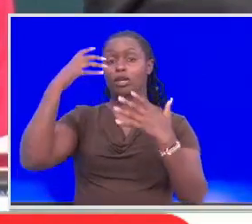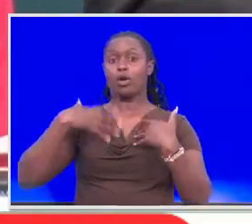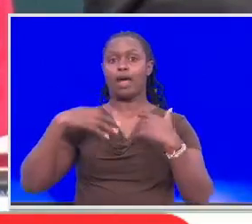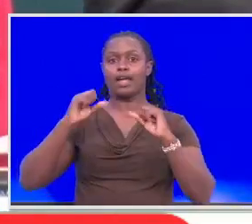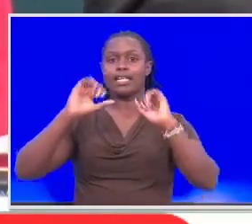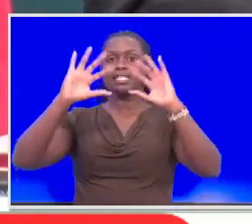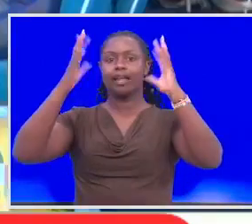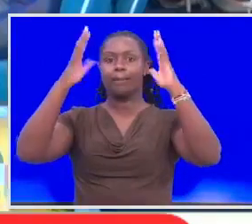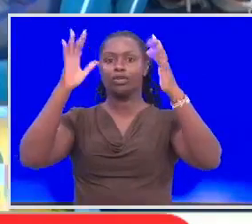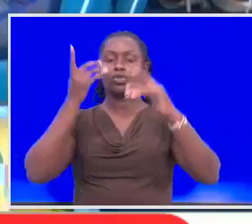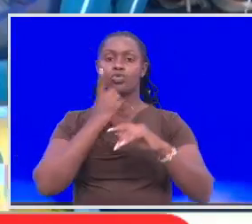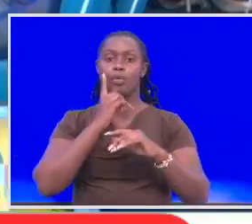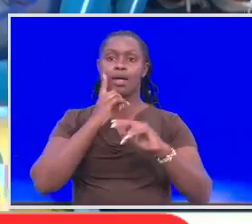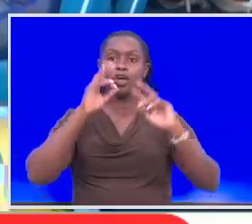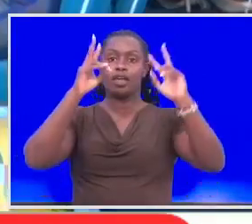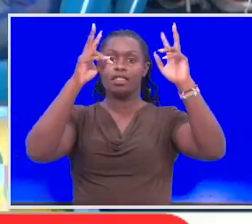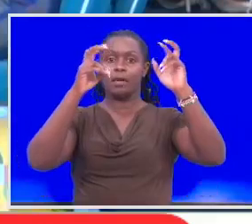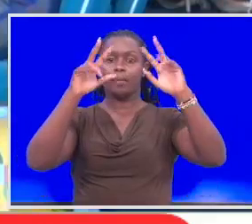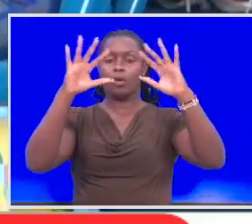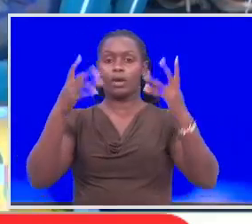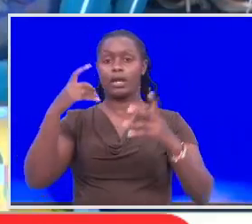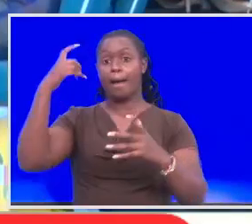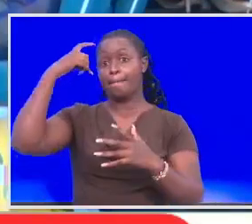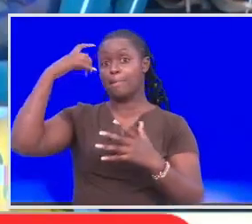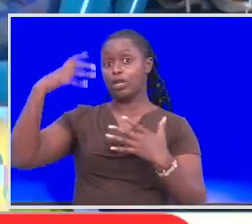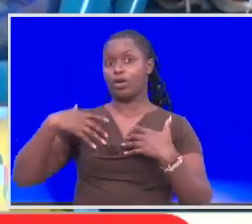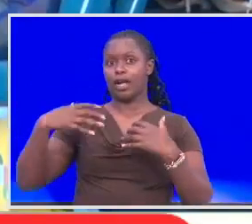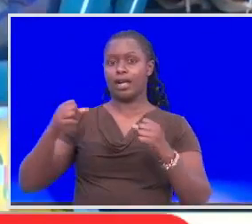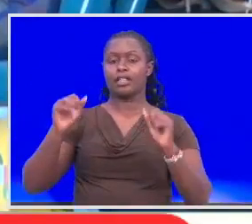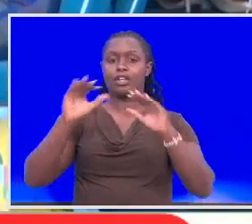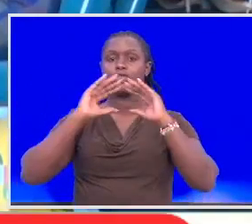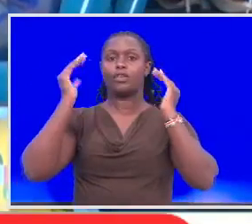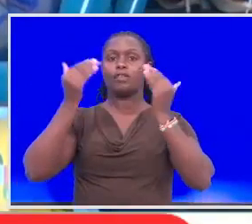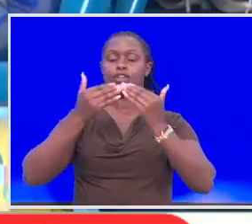The theme this year being, mental health is a universal